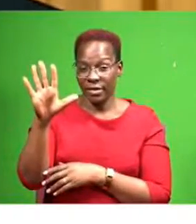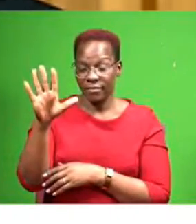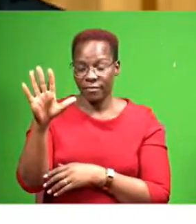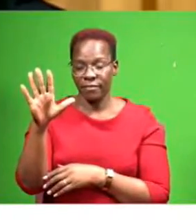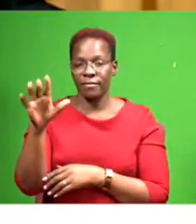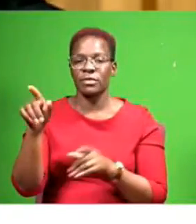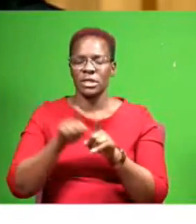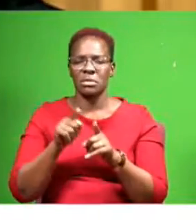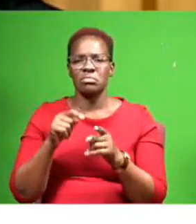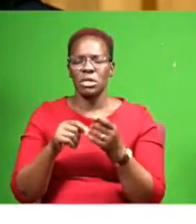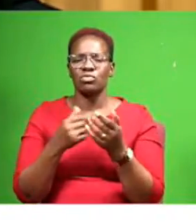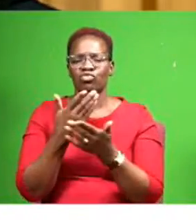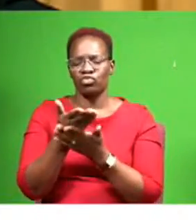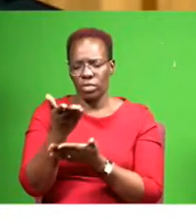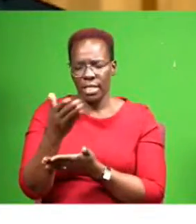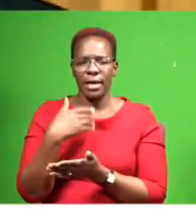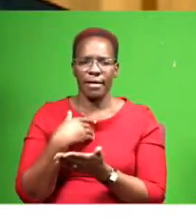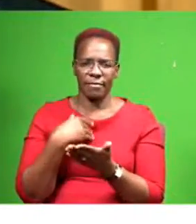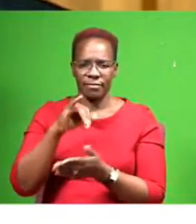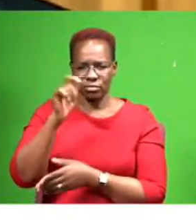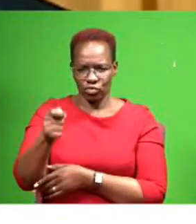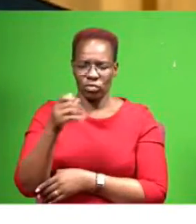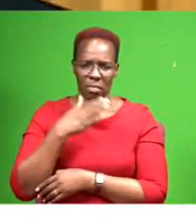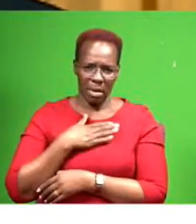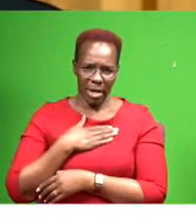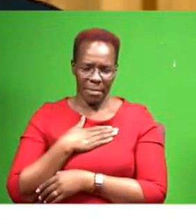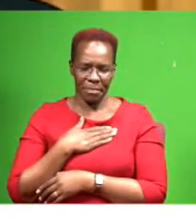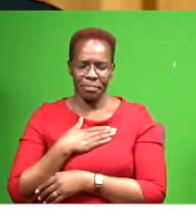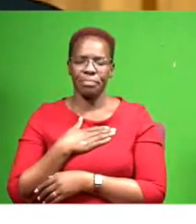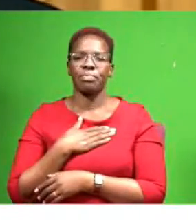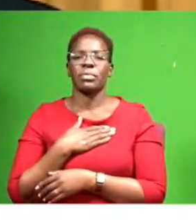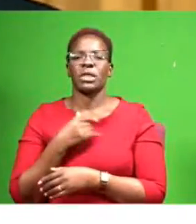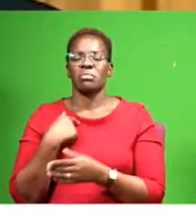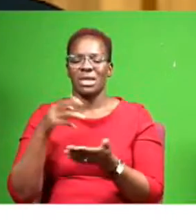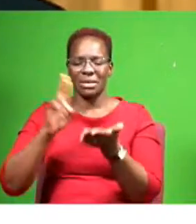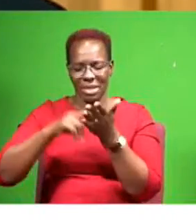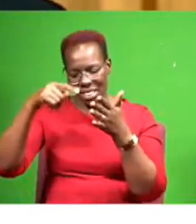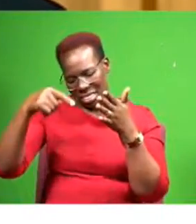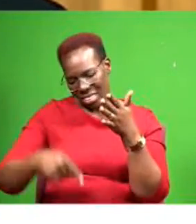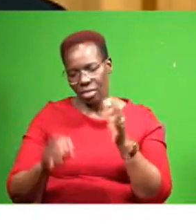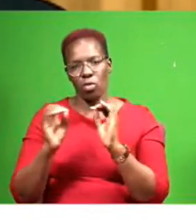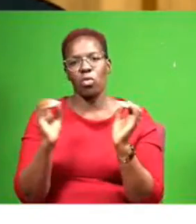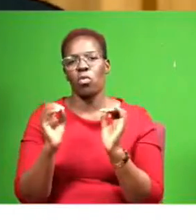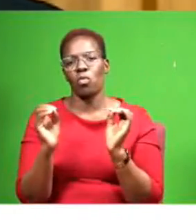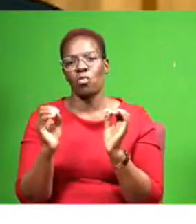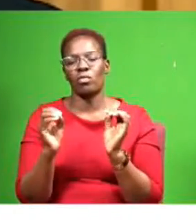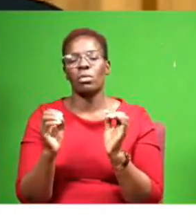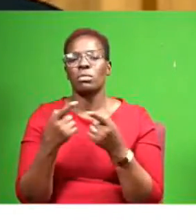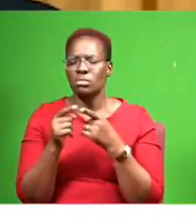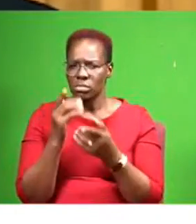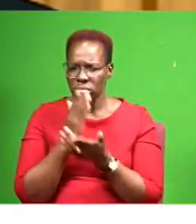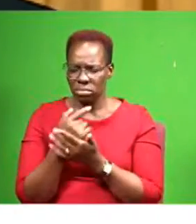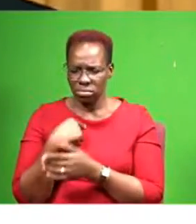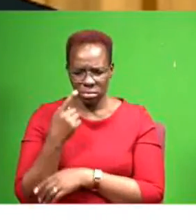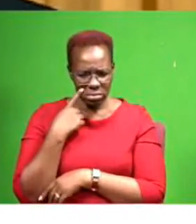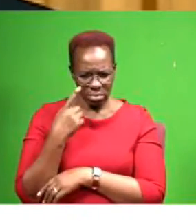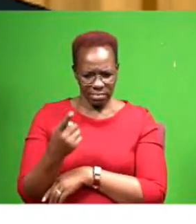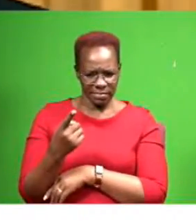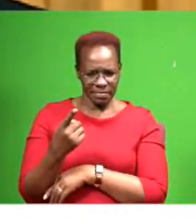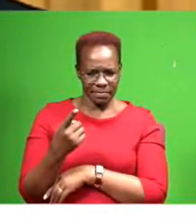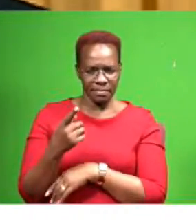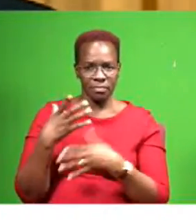have reproduced them in my judgment. I will not go through them now. But it appears to me that the framers